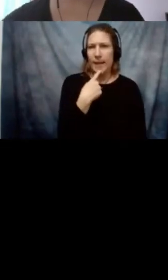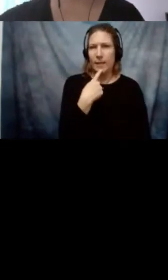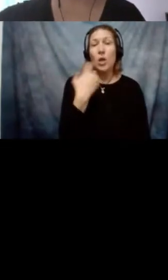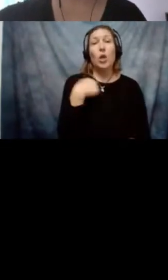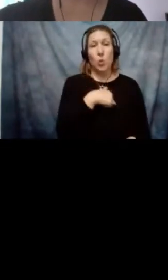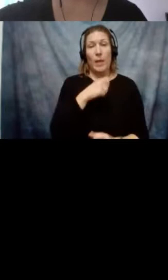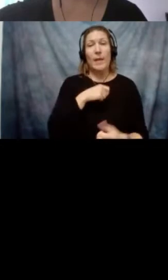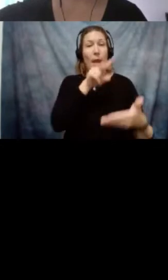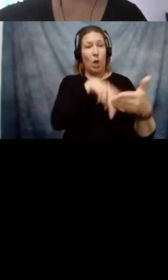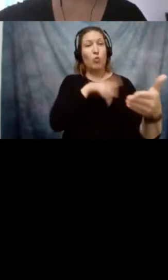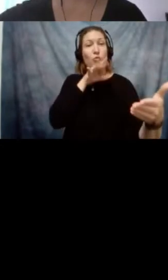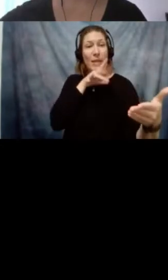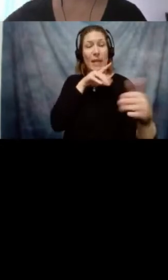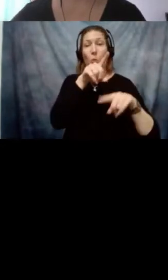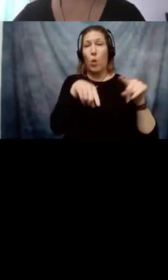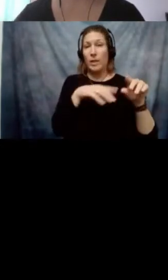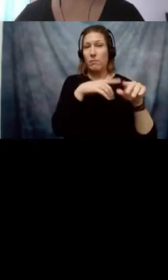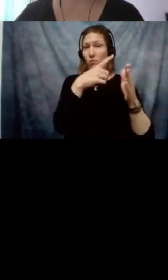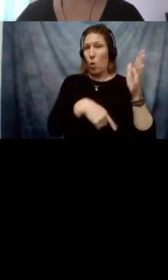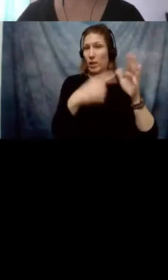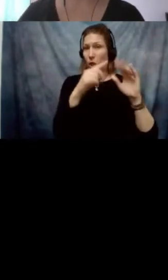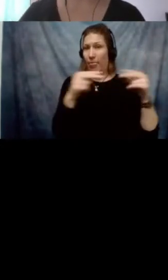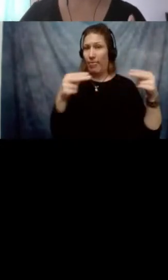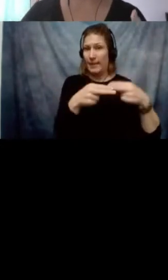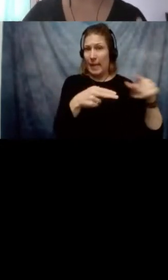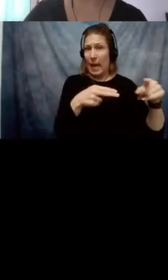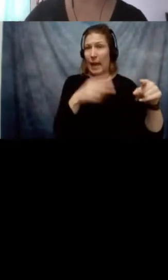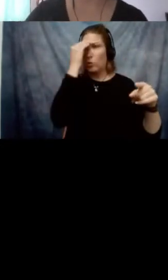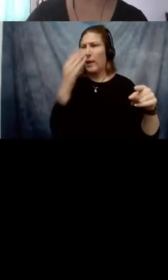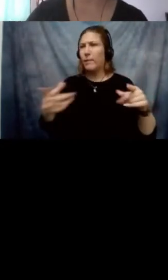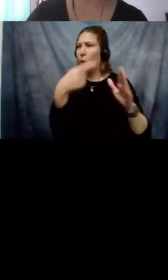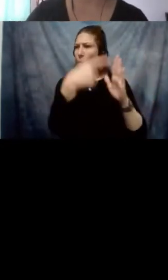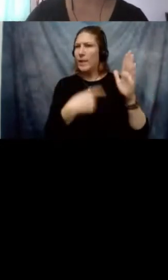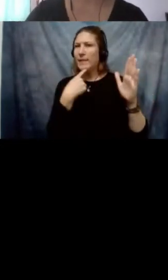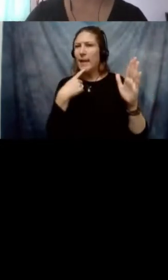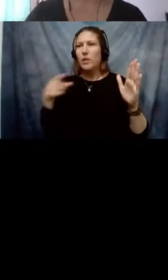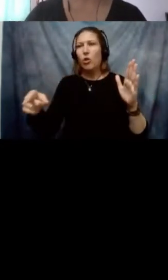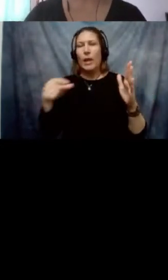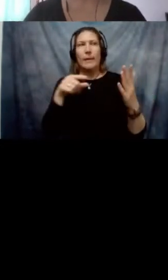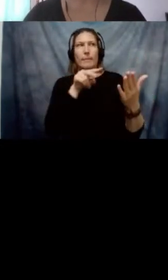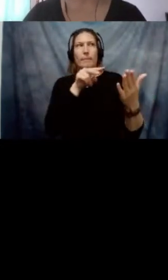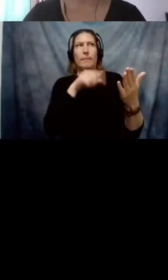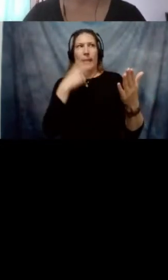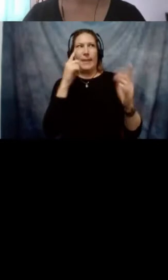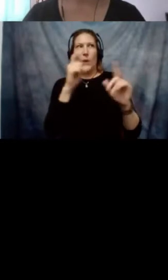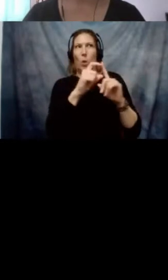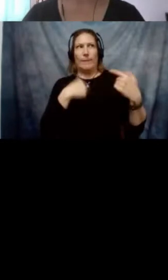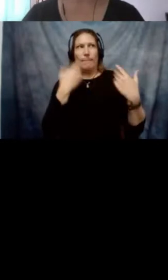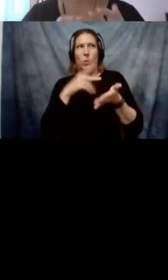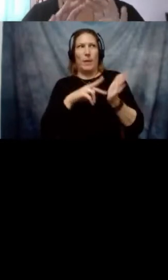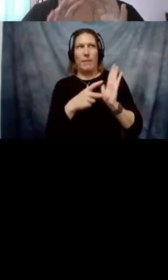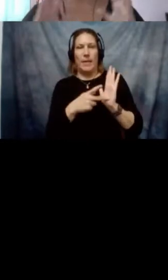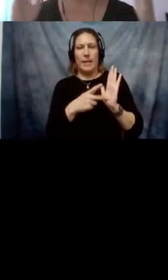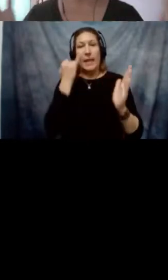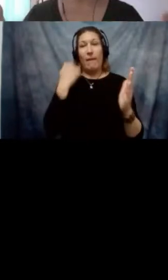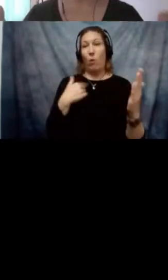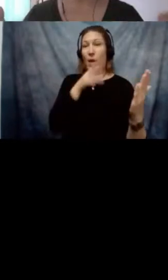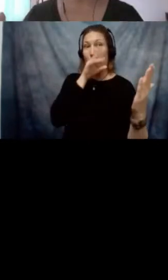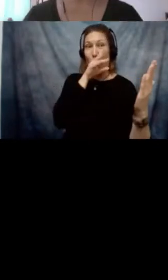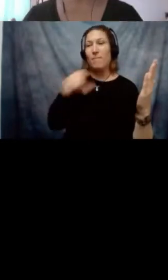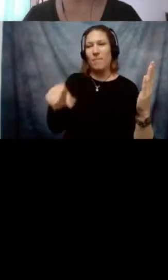So those are the benefits as far as for learning and for trainers. Now, UDL is, as a whole, is